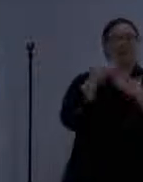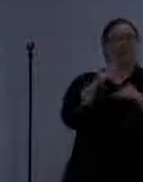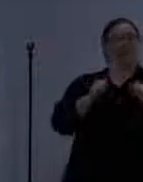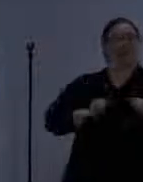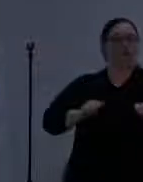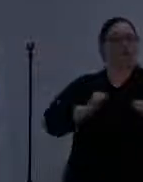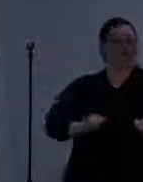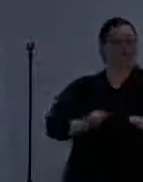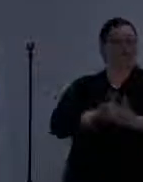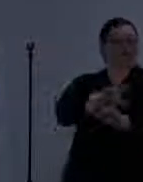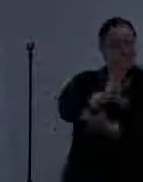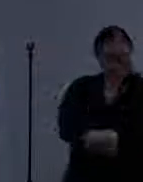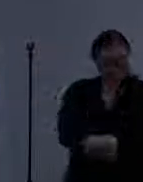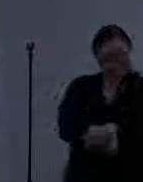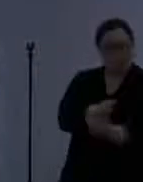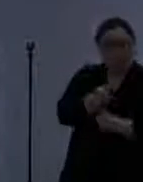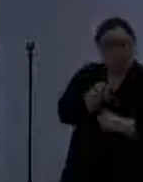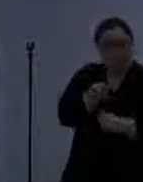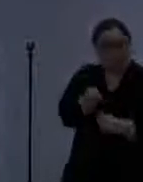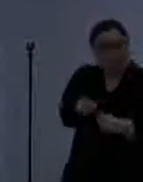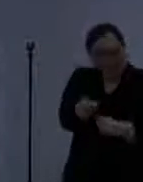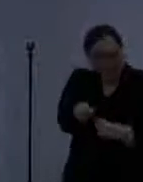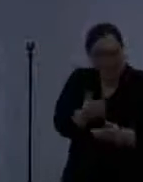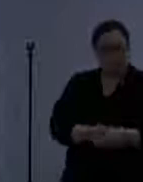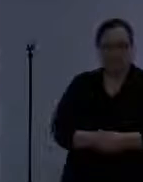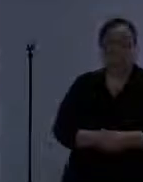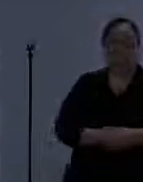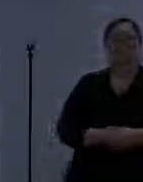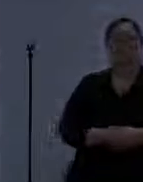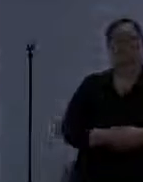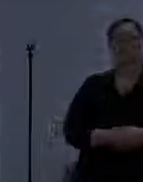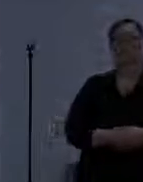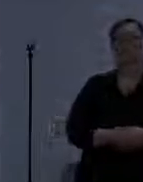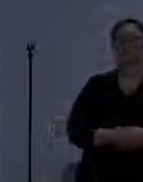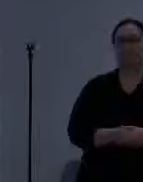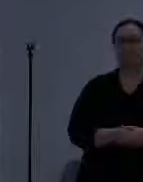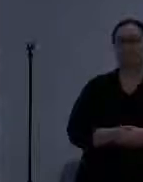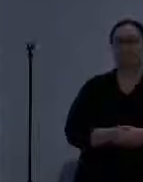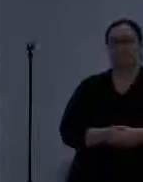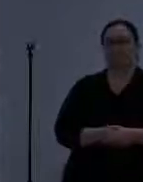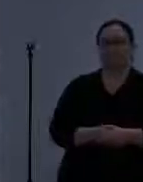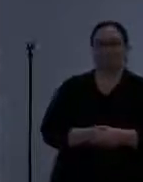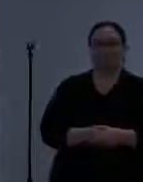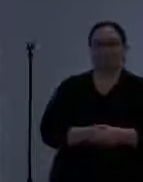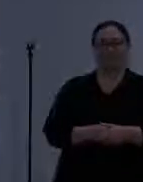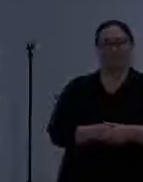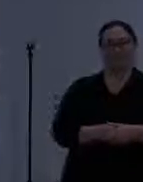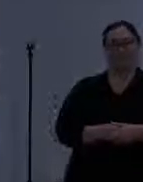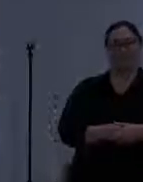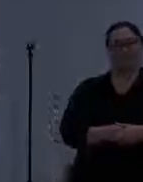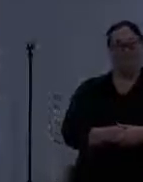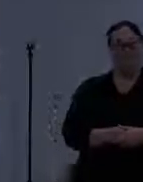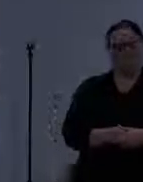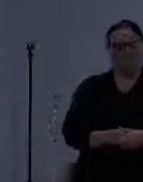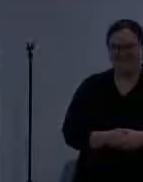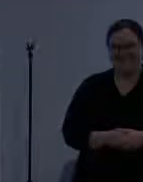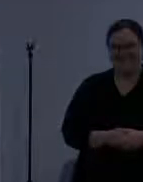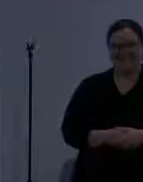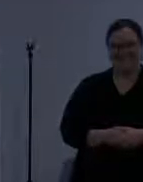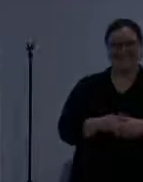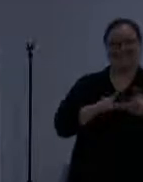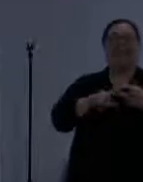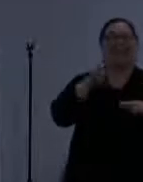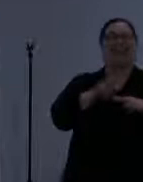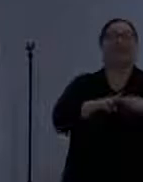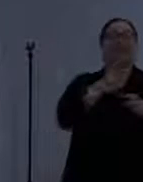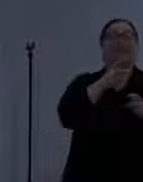about providers removing workers from working with someone if there's been an issue raised about abuse and neglect, and keeping a worker